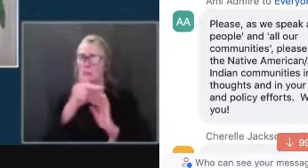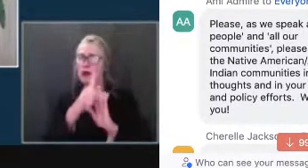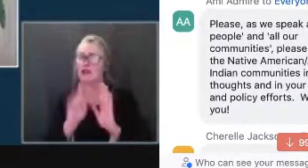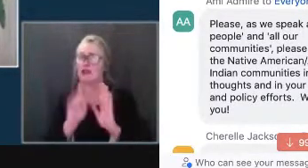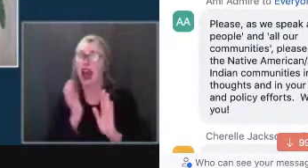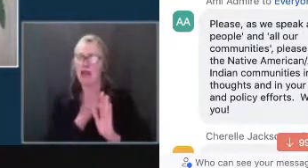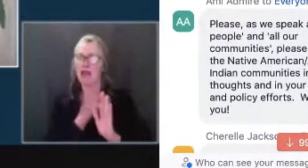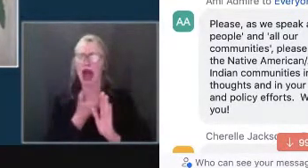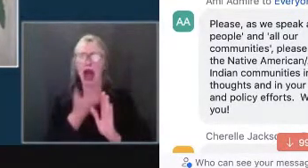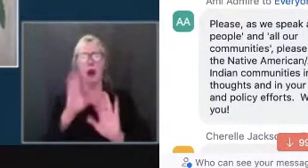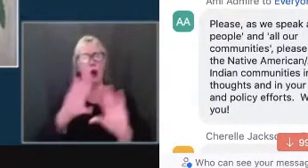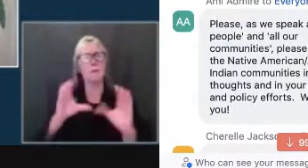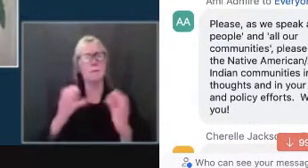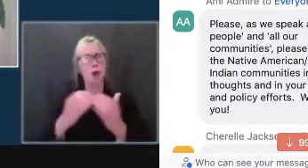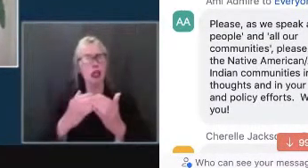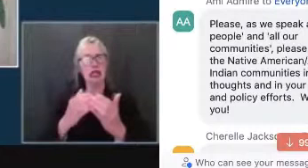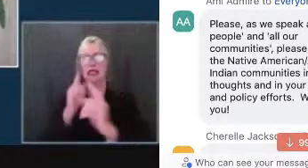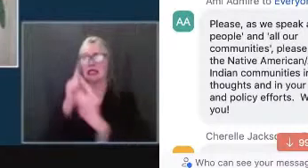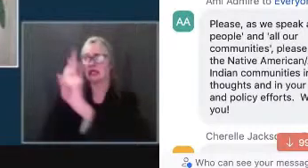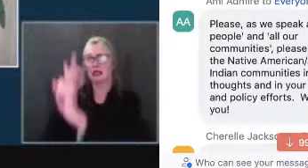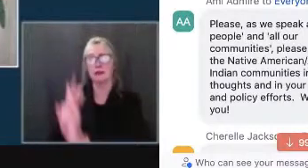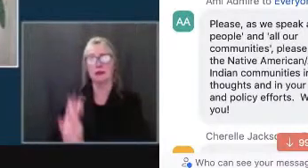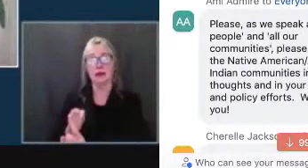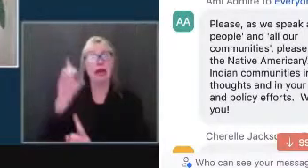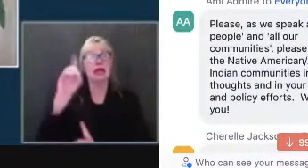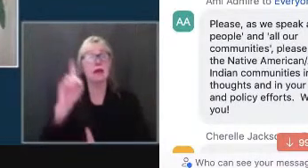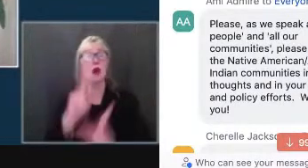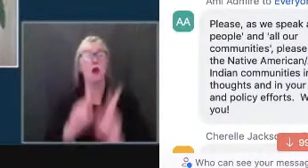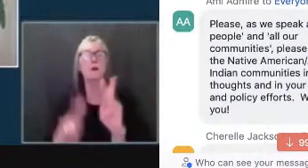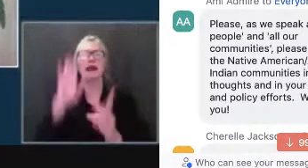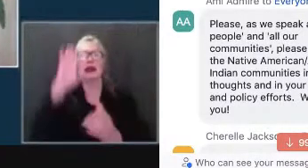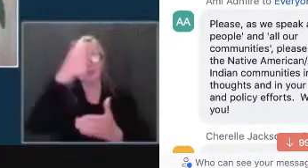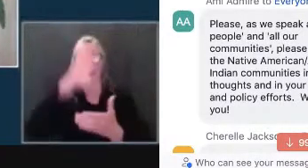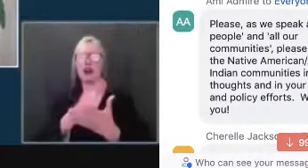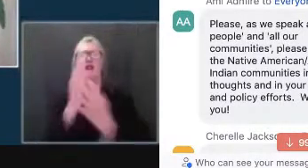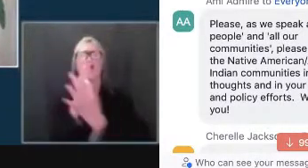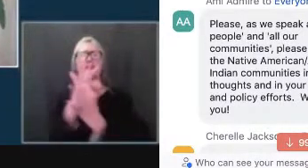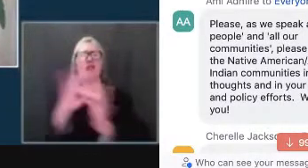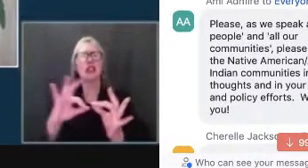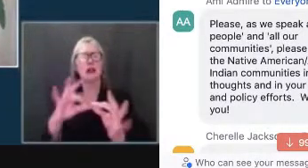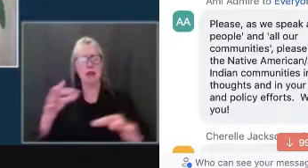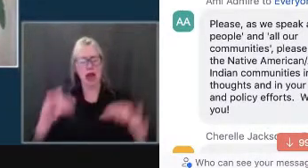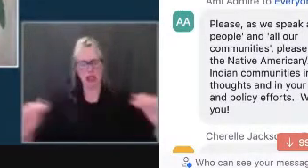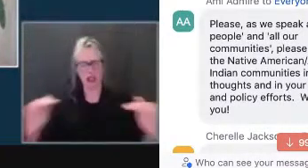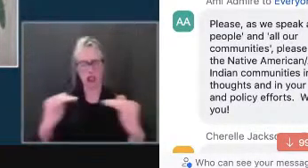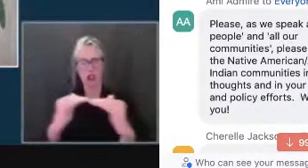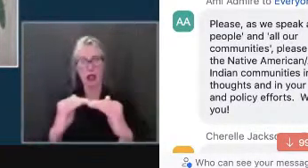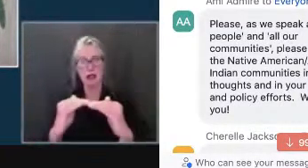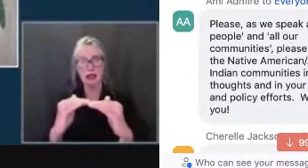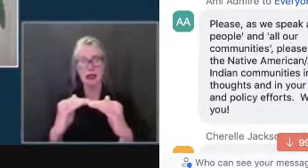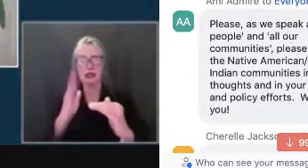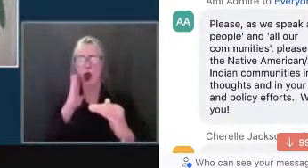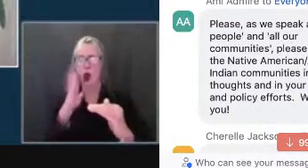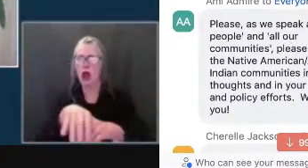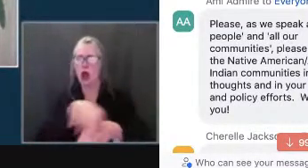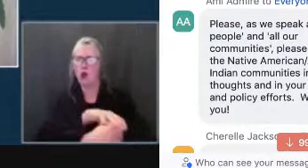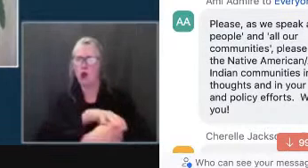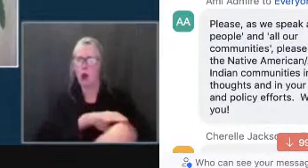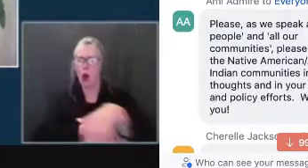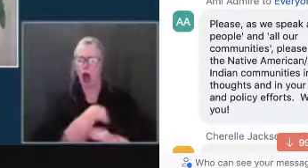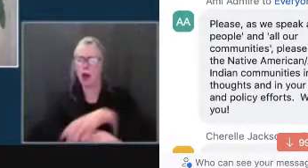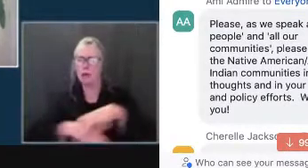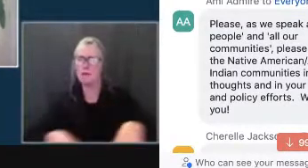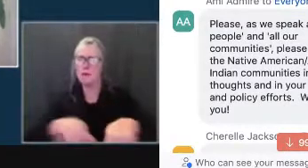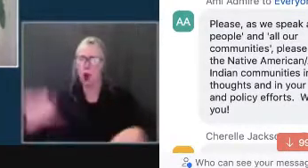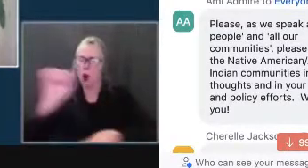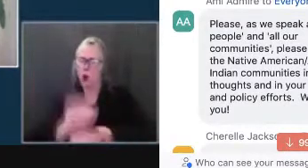party. Democrats that believe in freedom and justice and are willing to roll up their sleeves and do the hard work